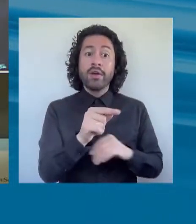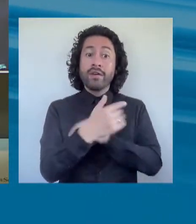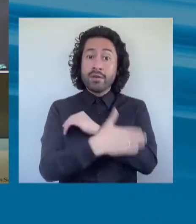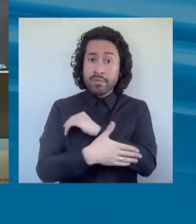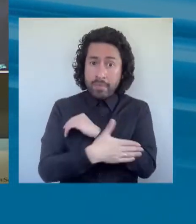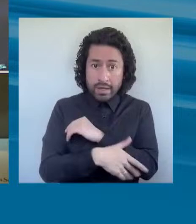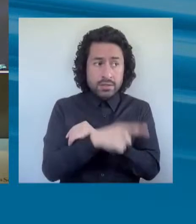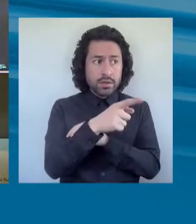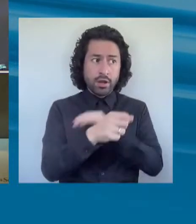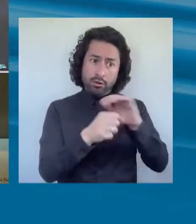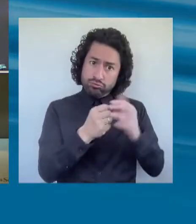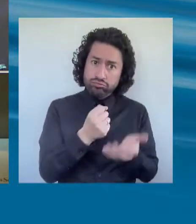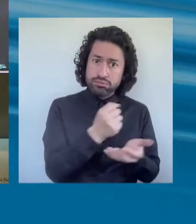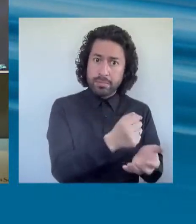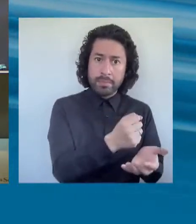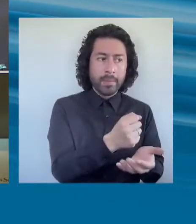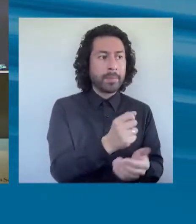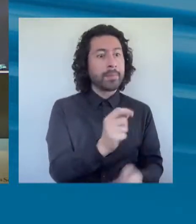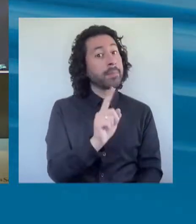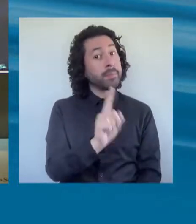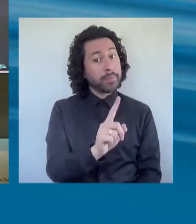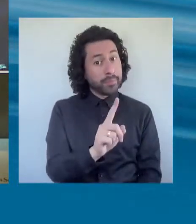improvements in the countries